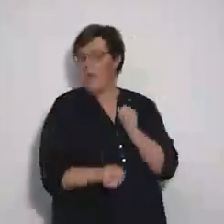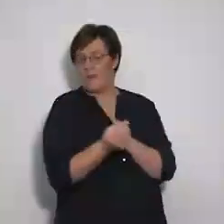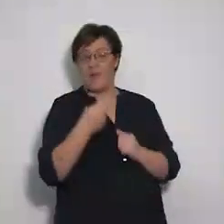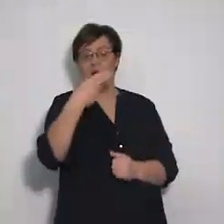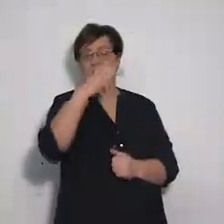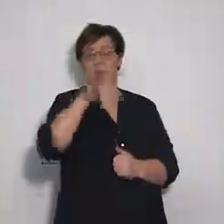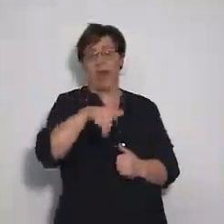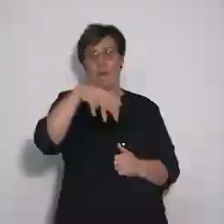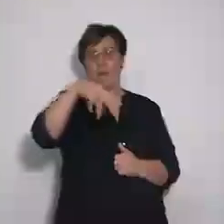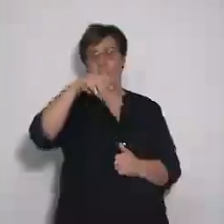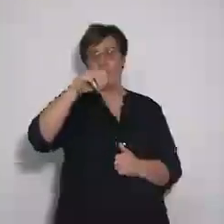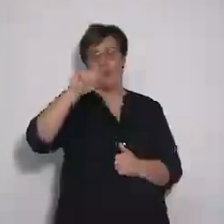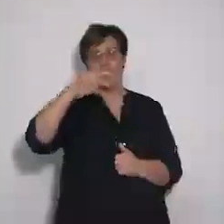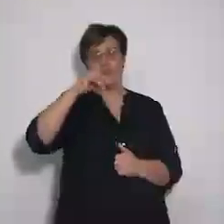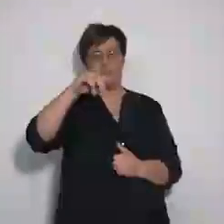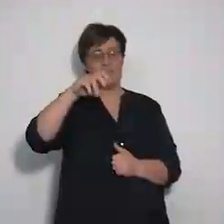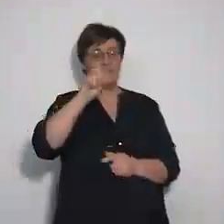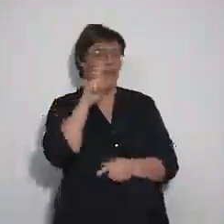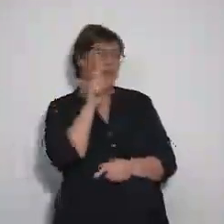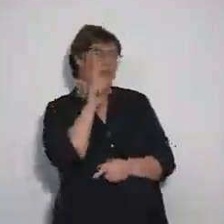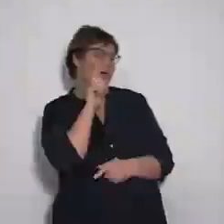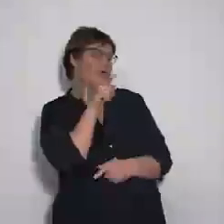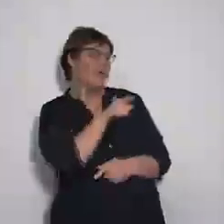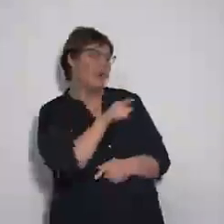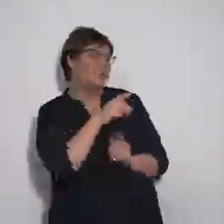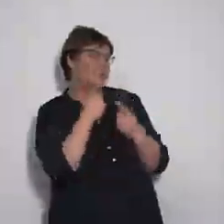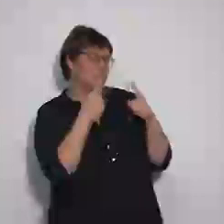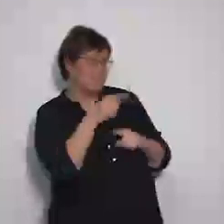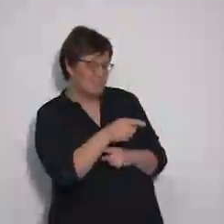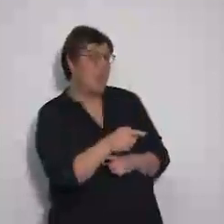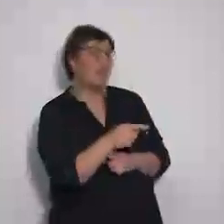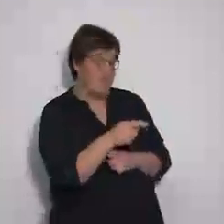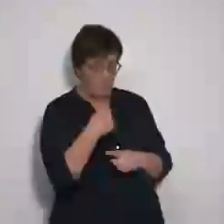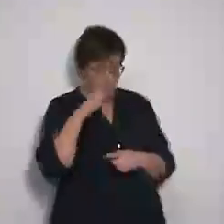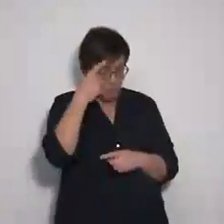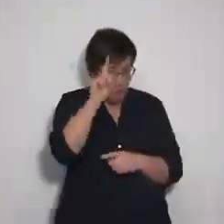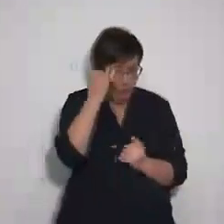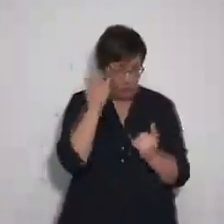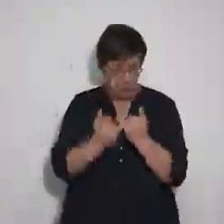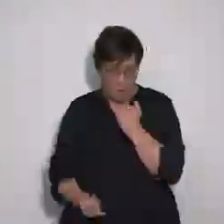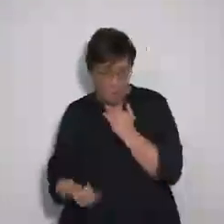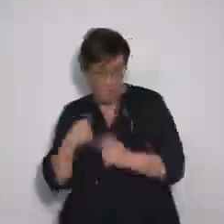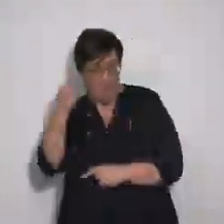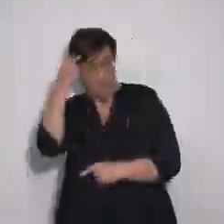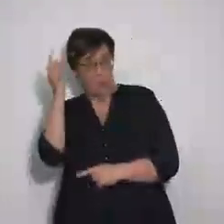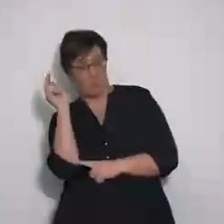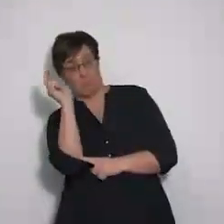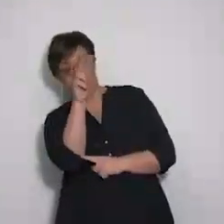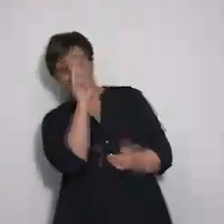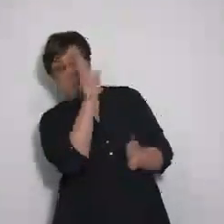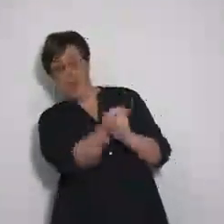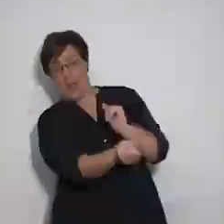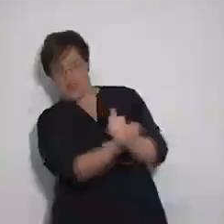a hypothesis and then testing it and seeing, was your hypothesis correct? Was your prediction